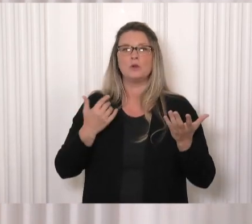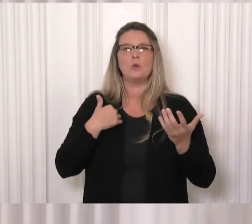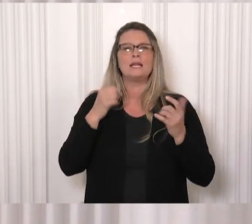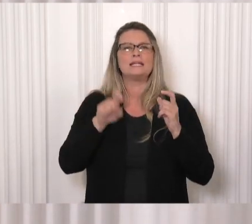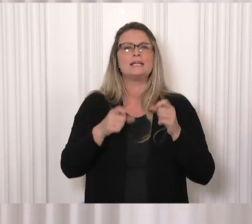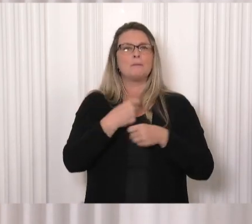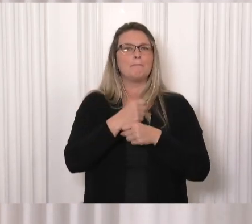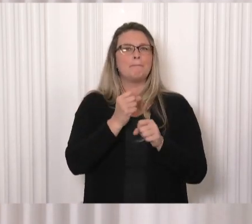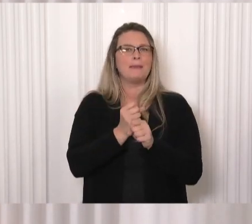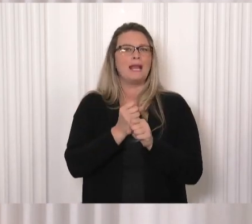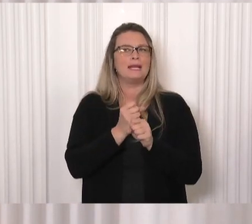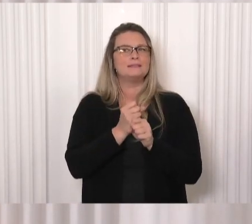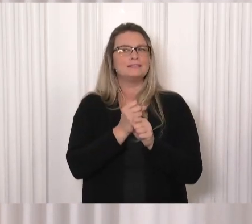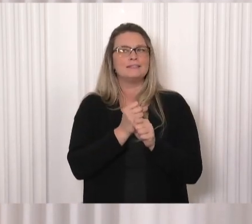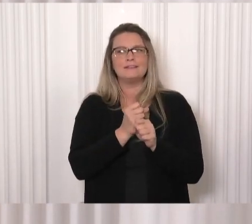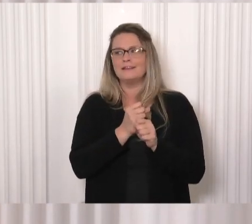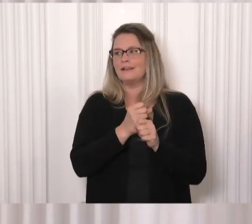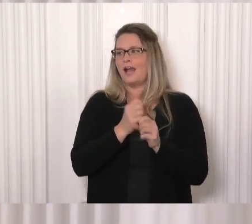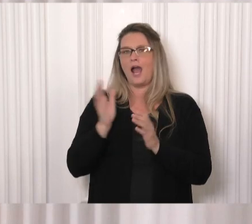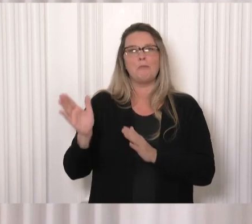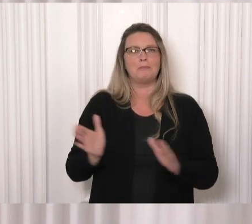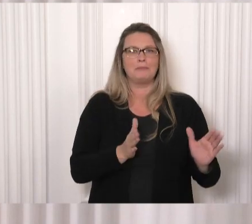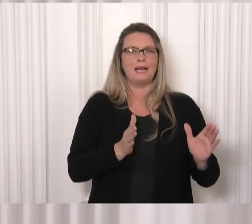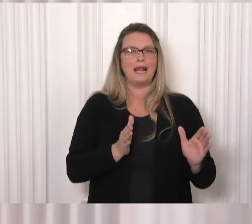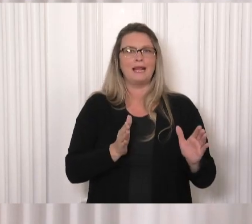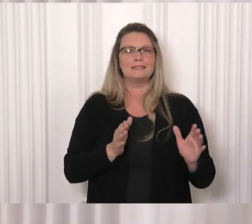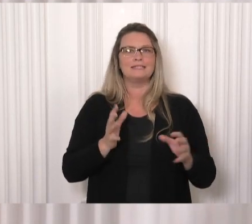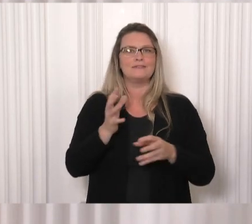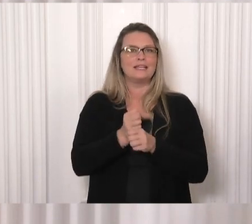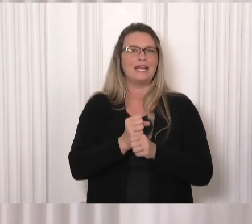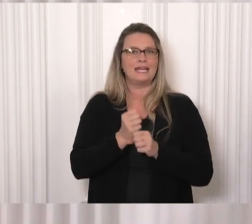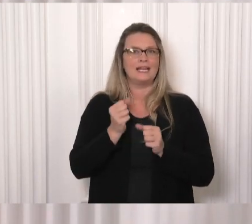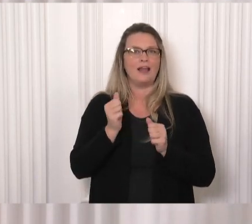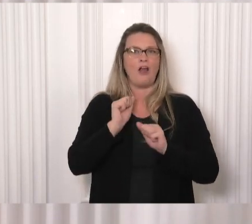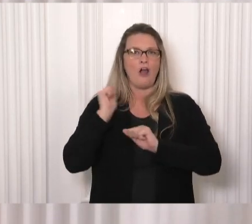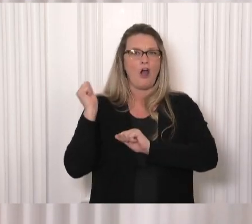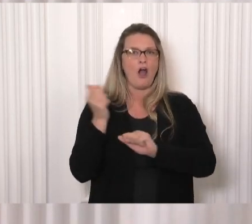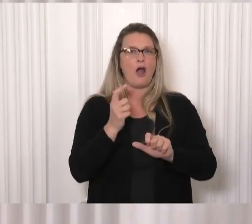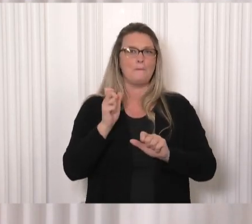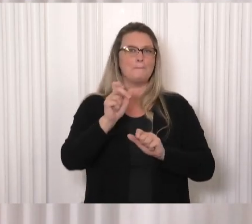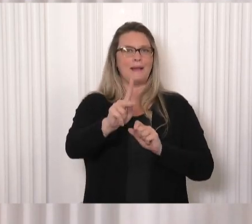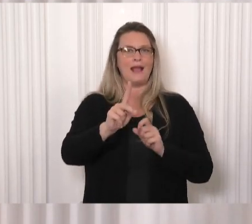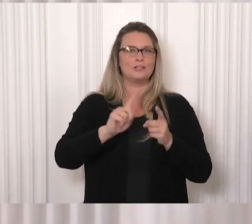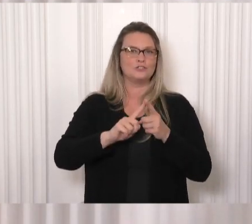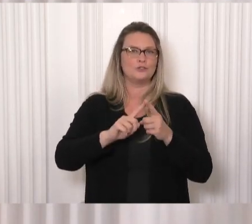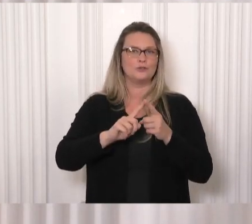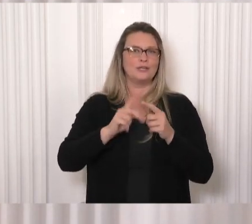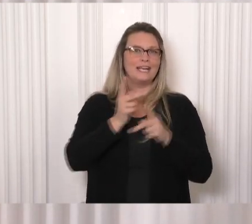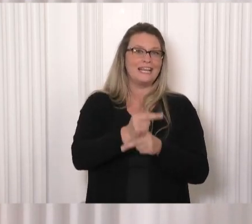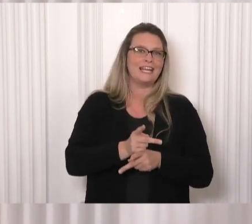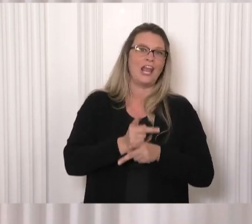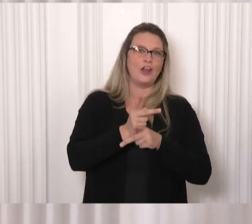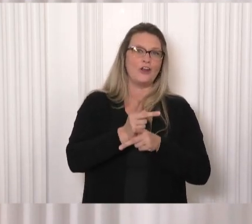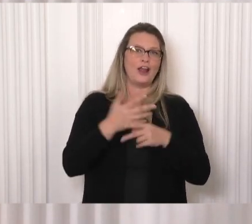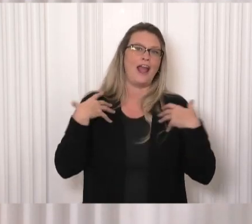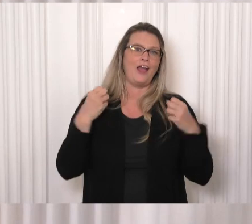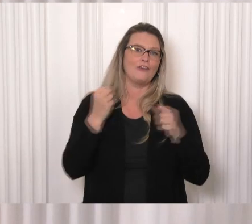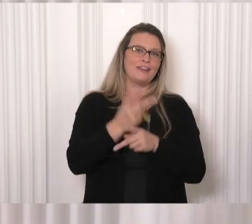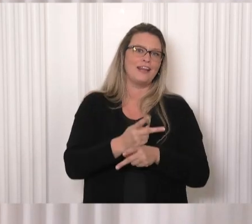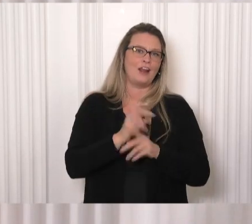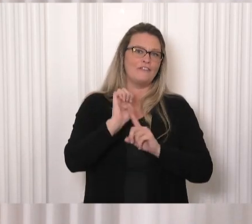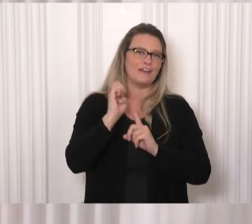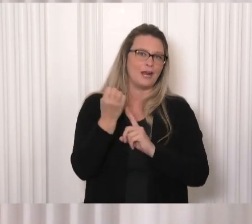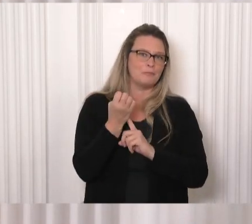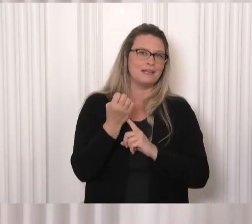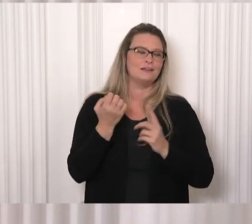consideration of getting everybody back into the care environment. But right now, the guidance, and I think the right thing to do, is to